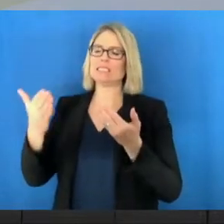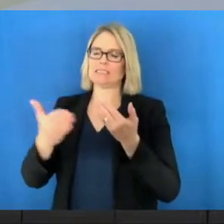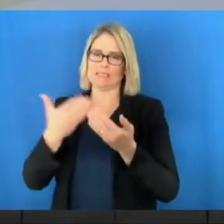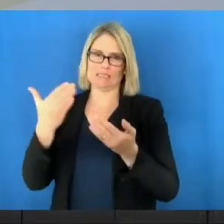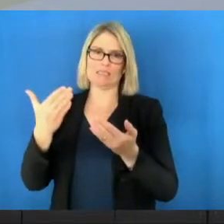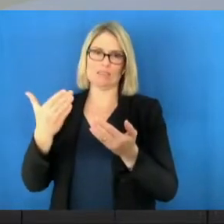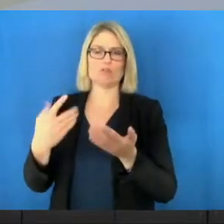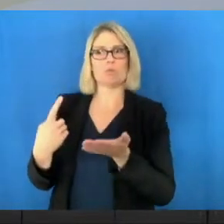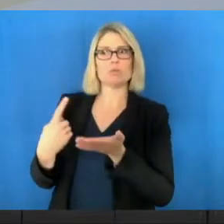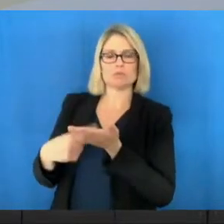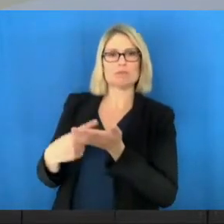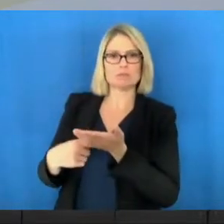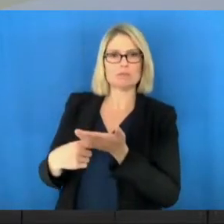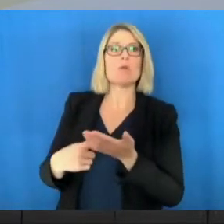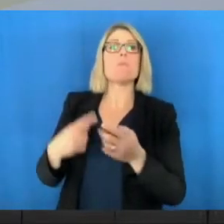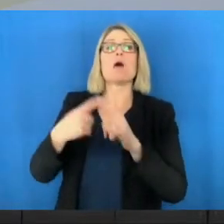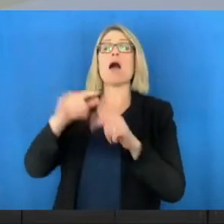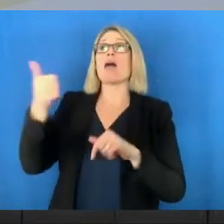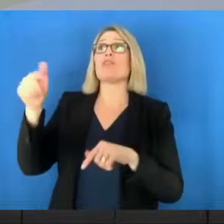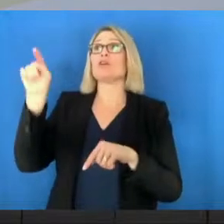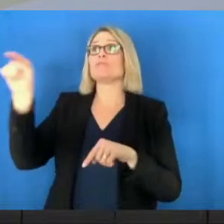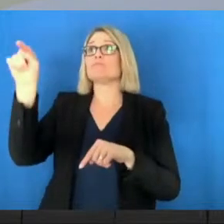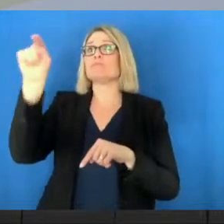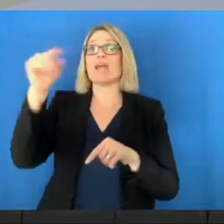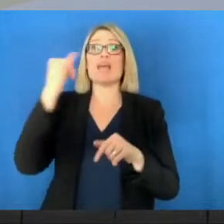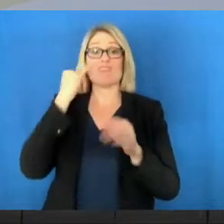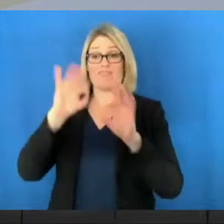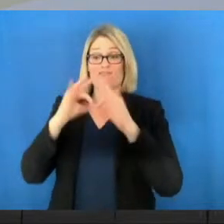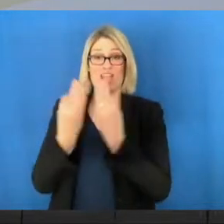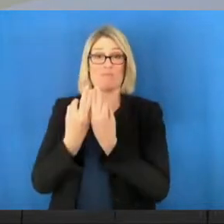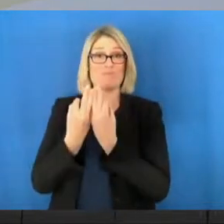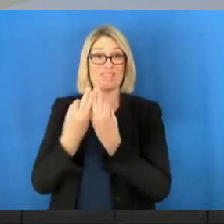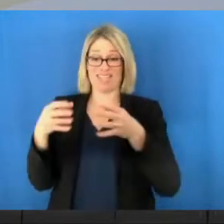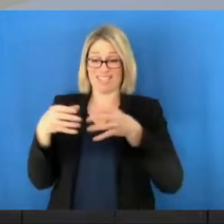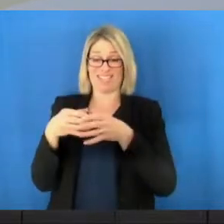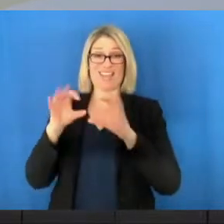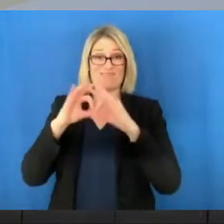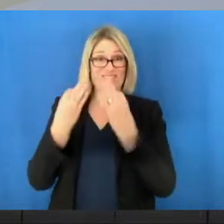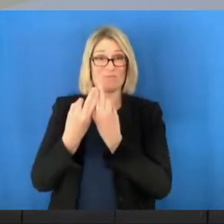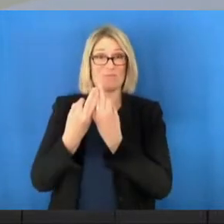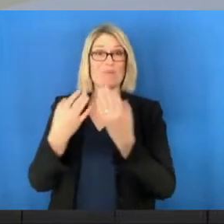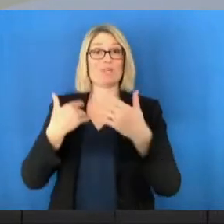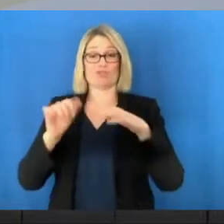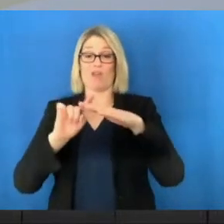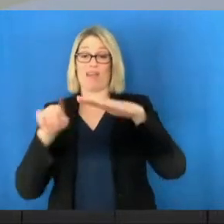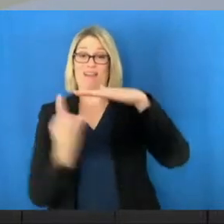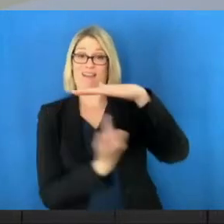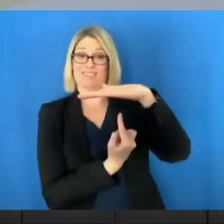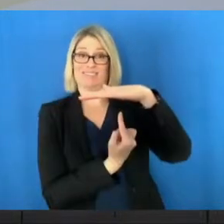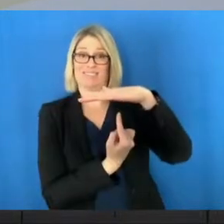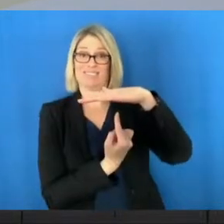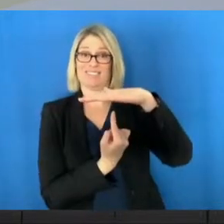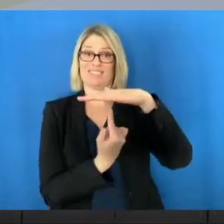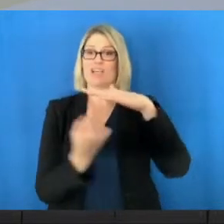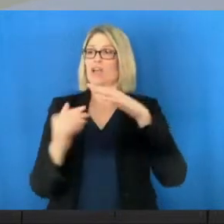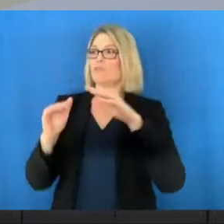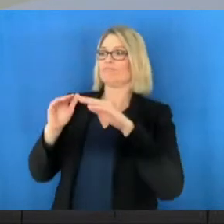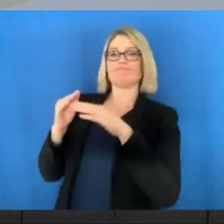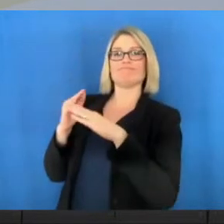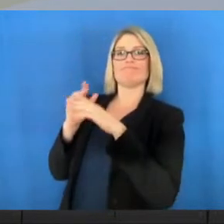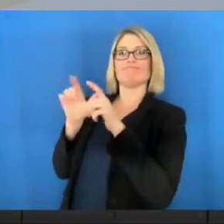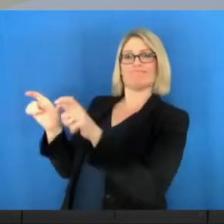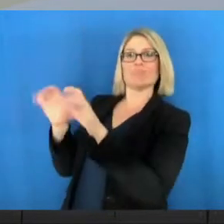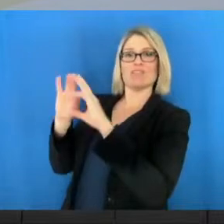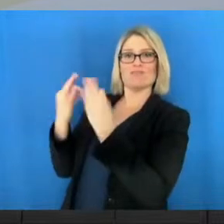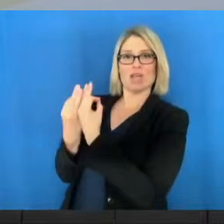And they're seeing it in other places where someone in a family, for instance, has been trying to isolate away from others in a household, but it